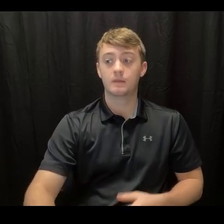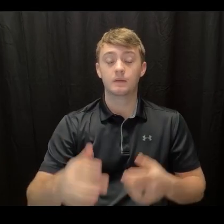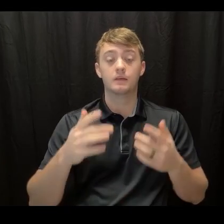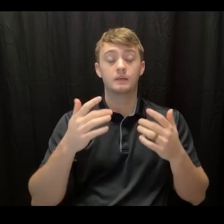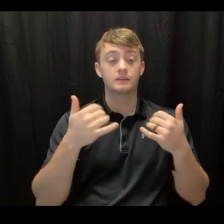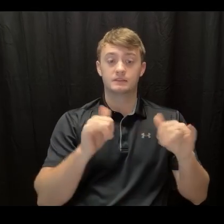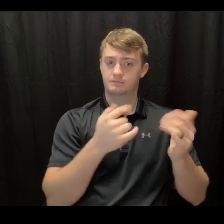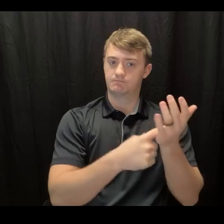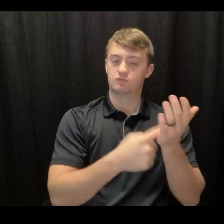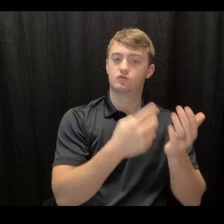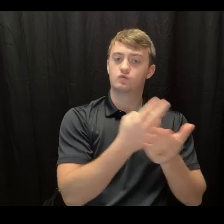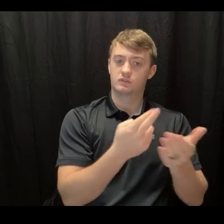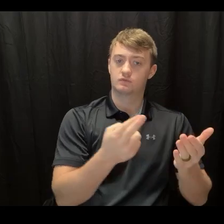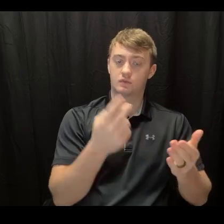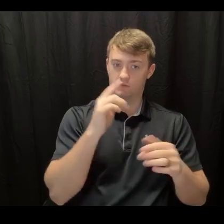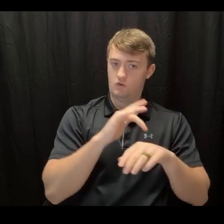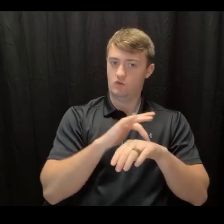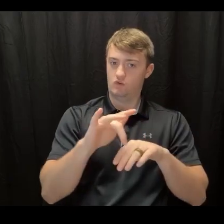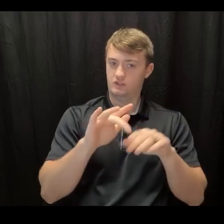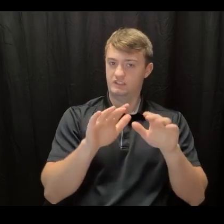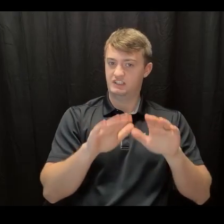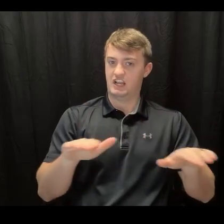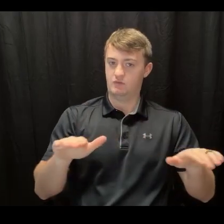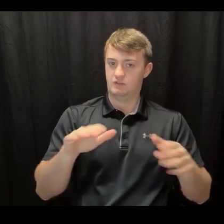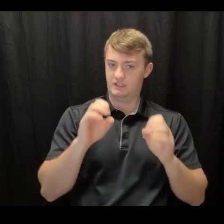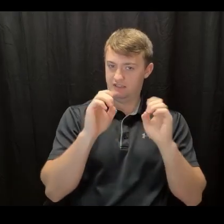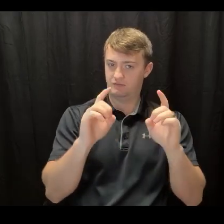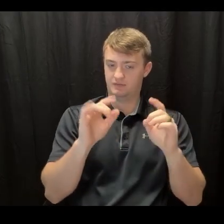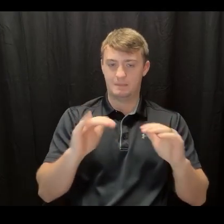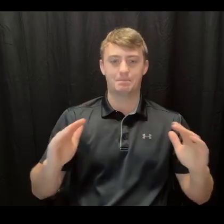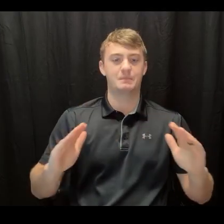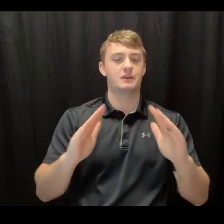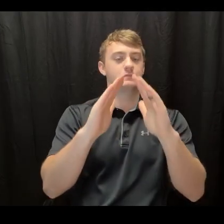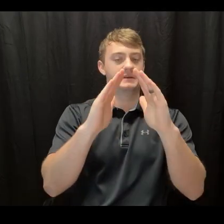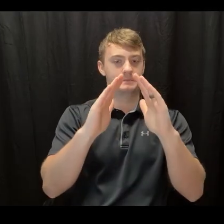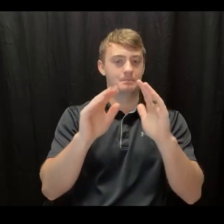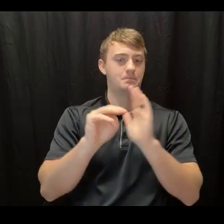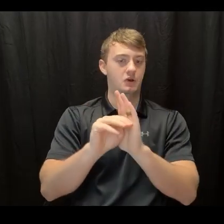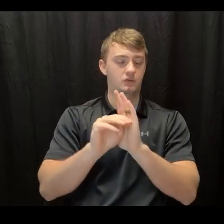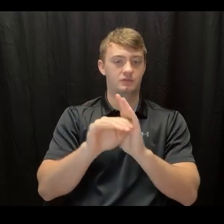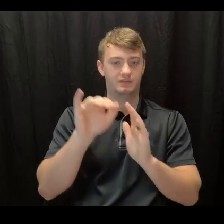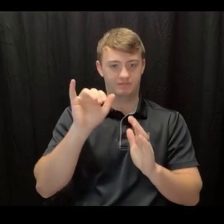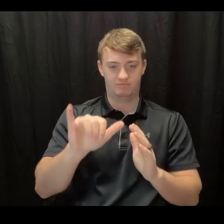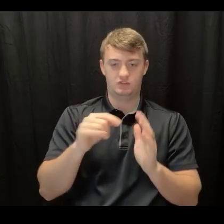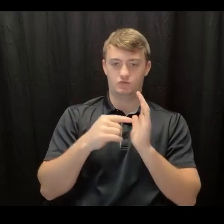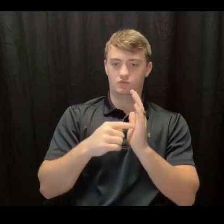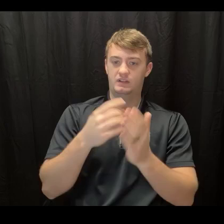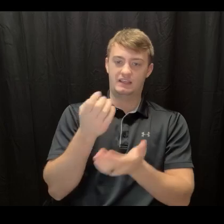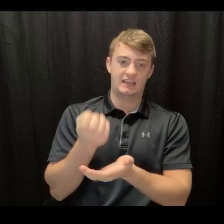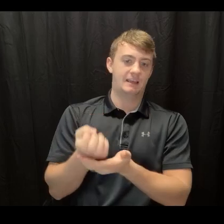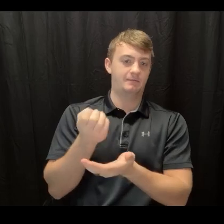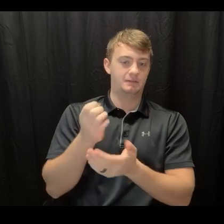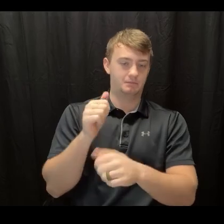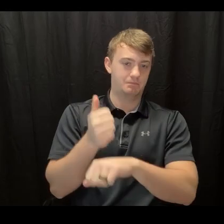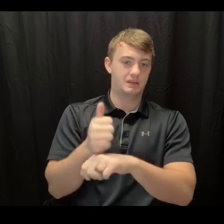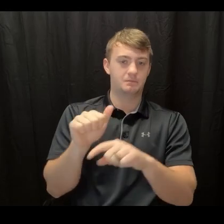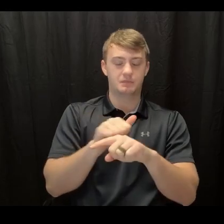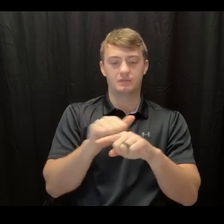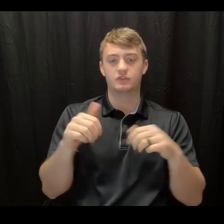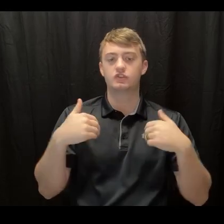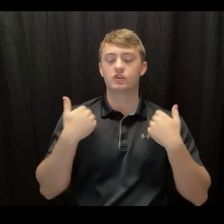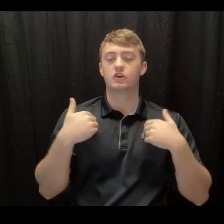While we're still talking about resources, some for early childhood education is the pyramid model. The pyramid model is a framework of evidence-based practices